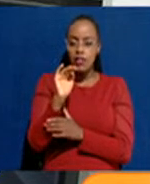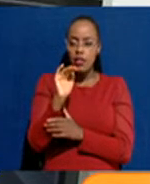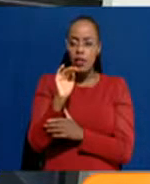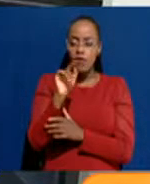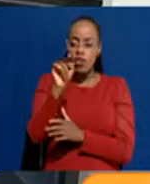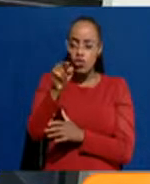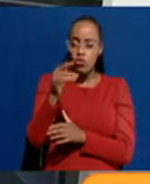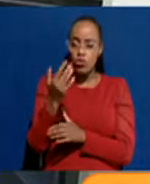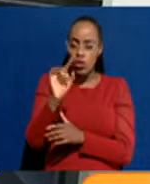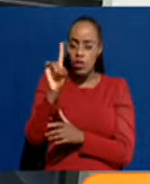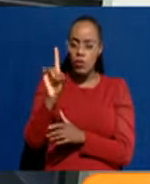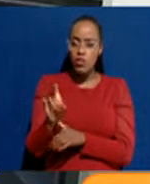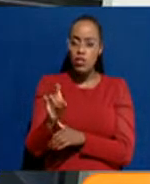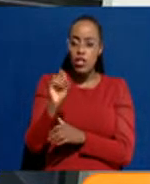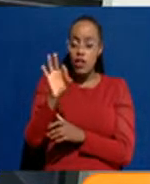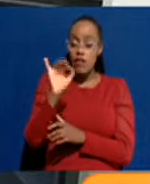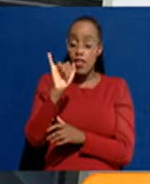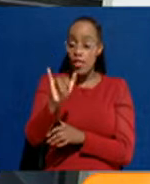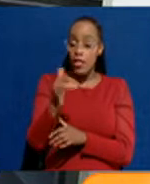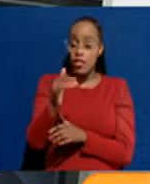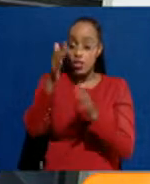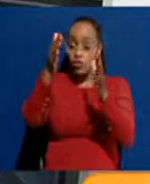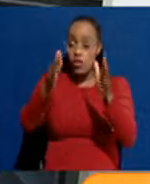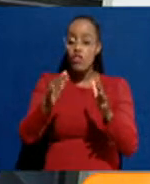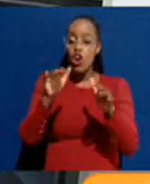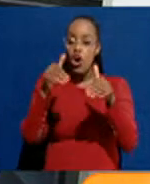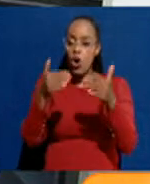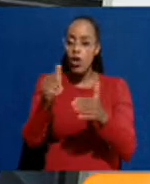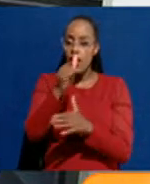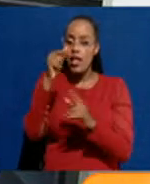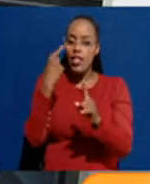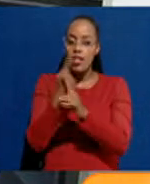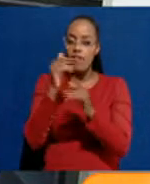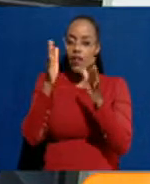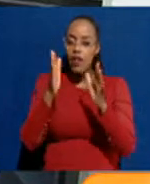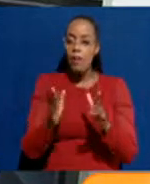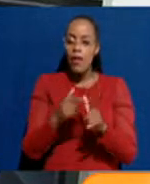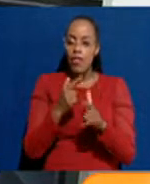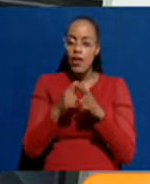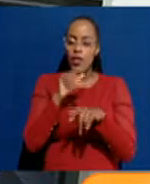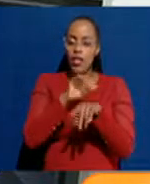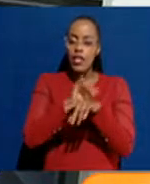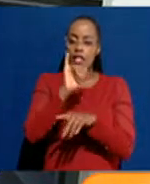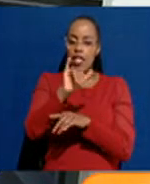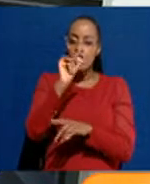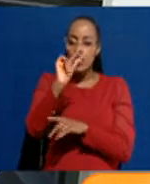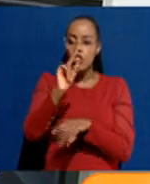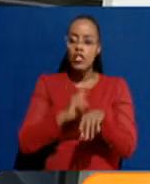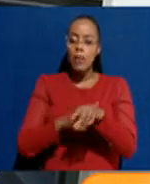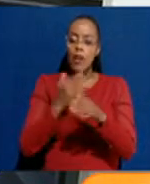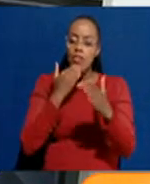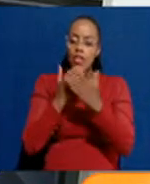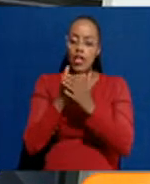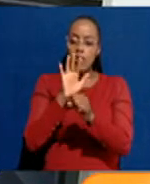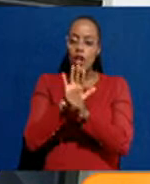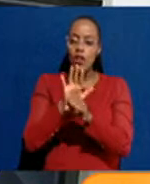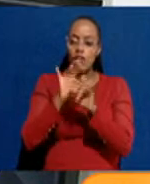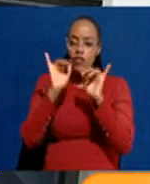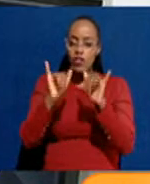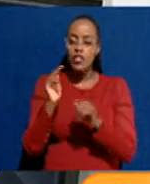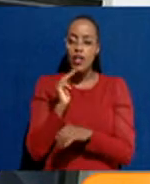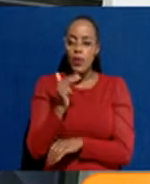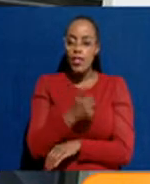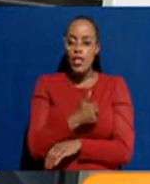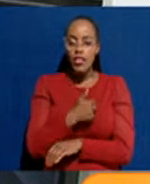you a question, whether that is you or it's someone else. We'll be getting that, but I have to appreciate your time to be here to